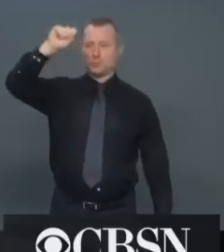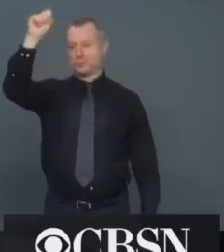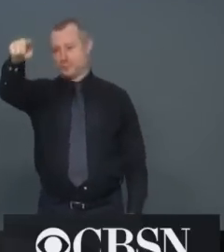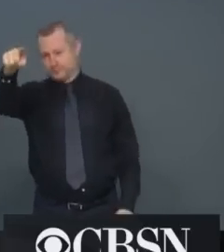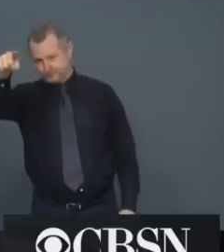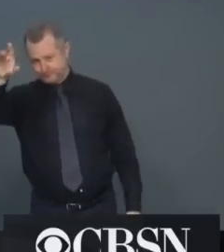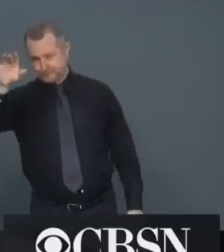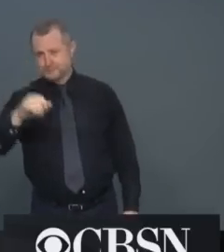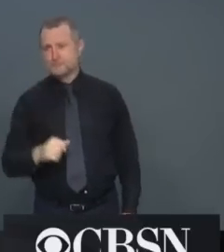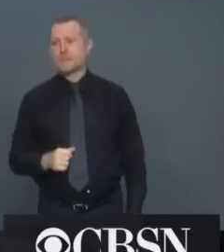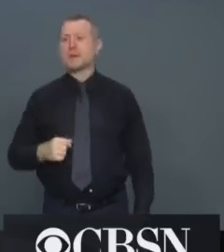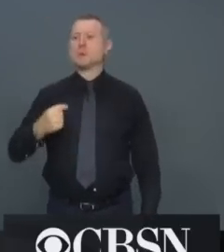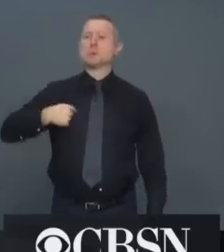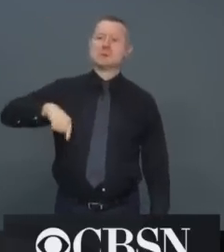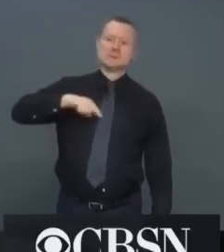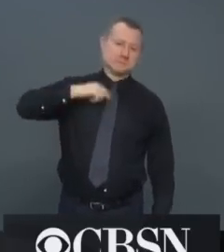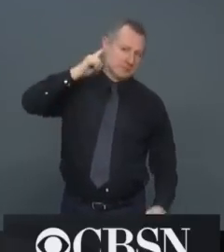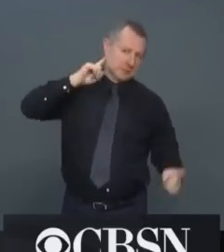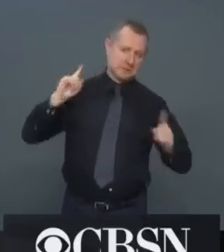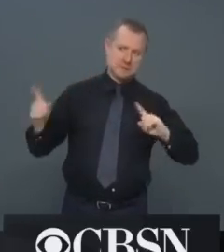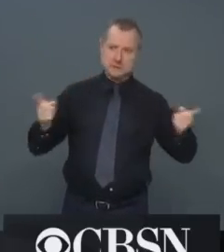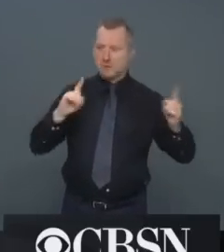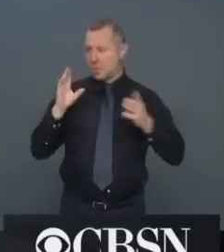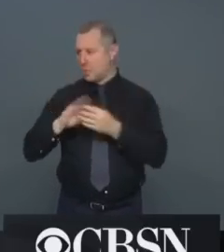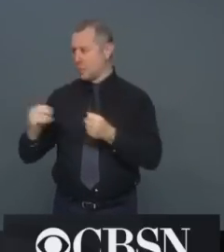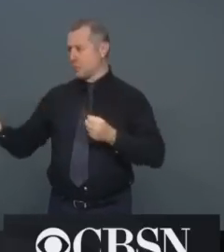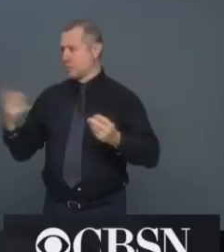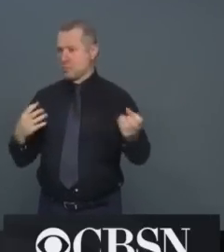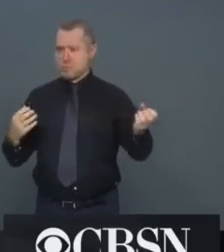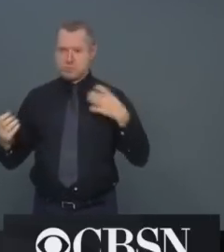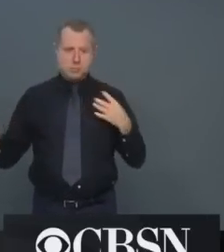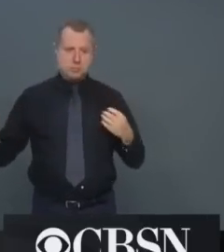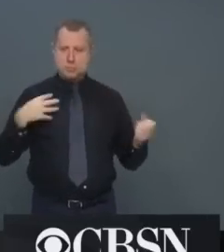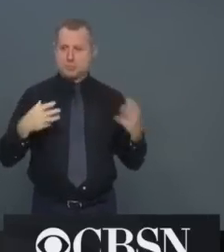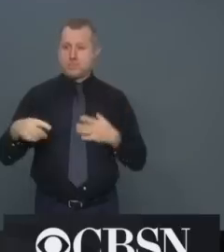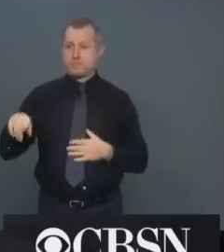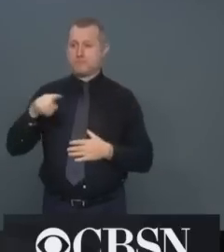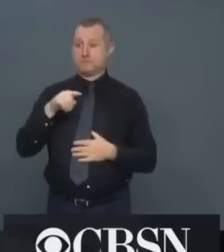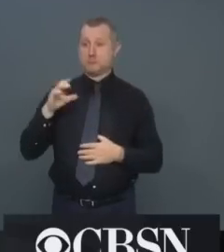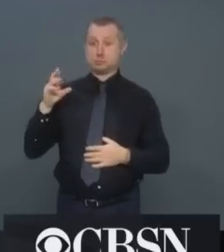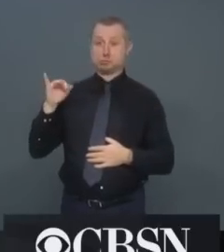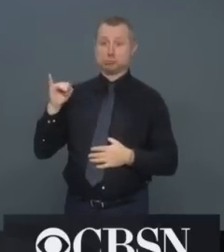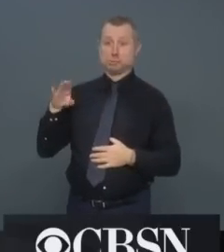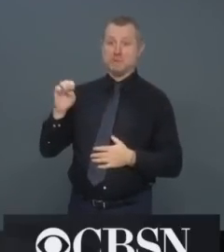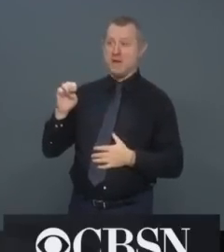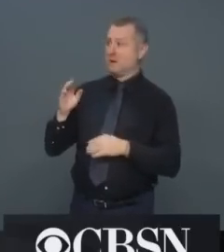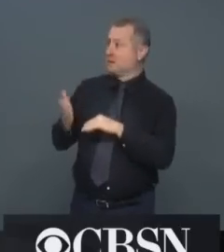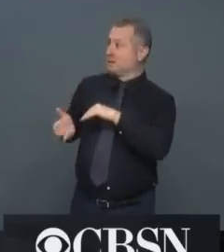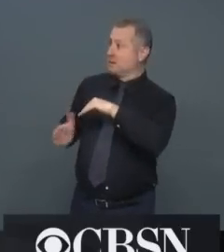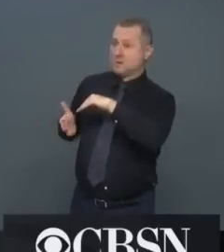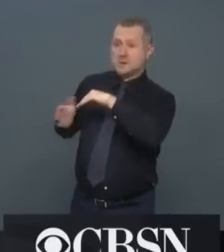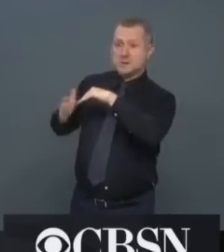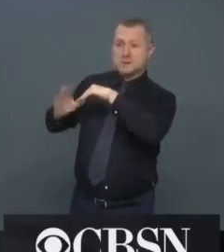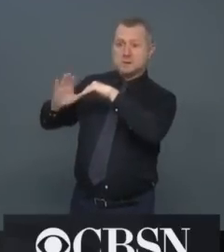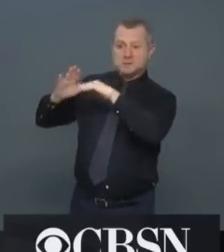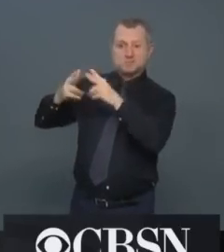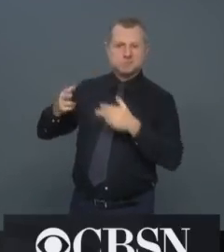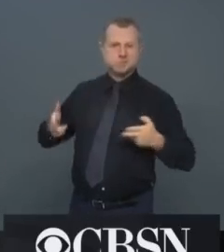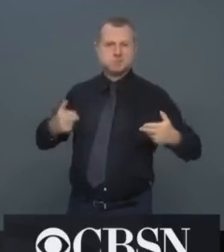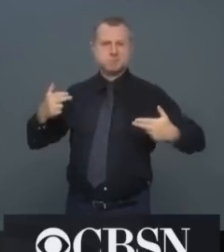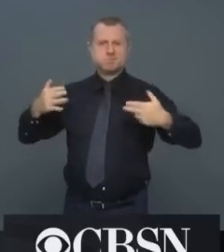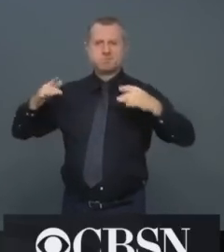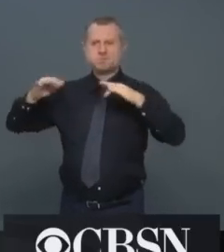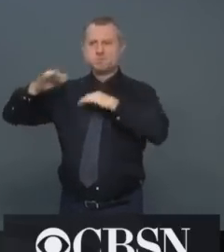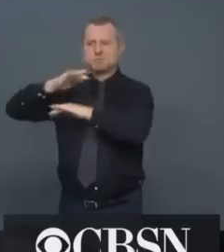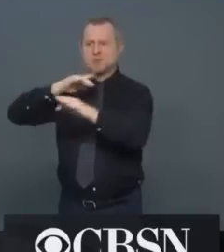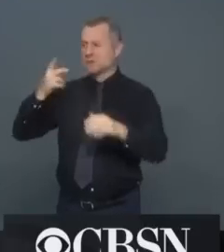done story after story after story about the crime rate in New York City going up. Gun violence is all